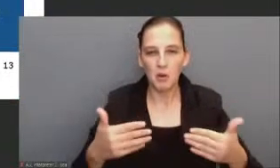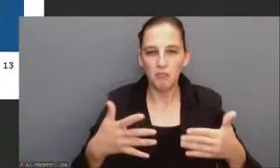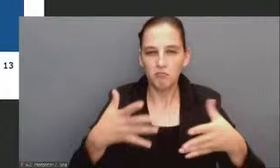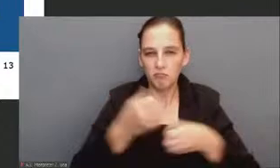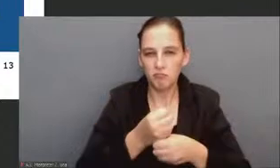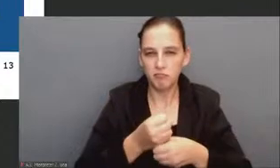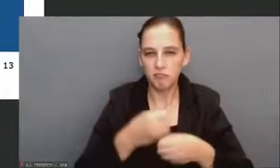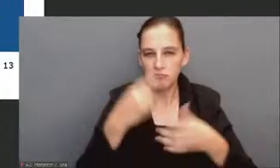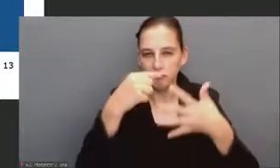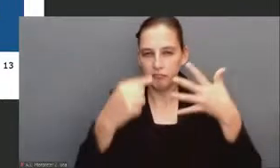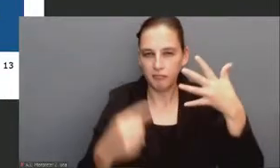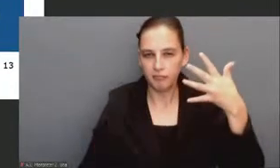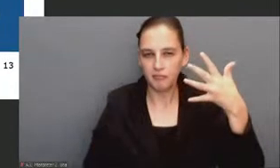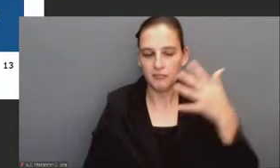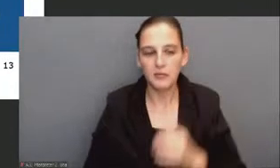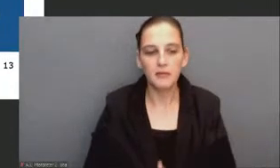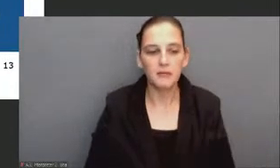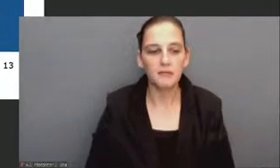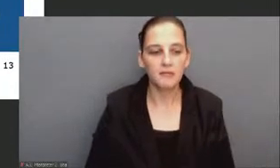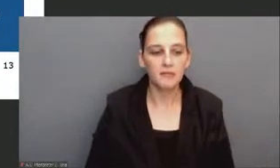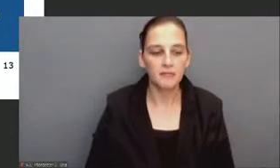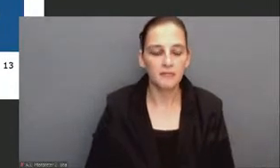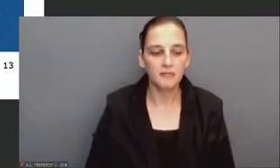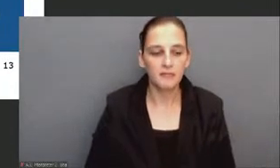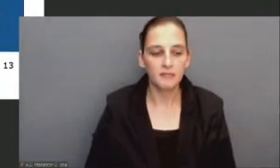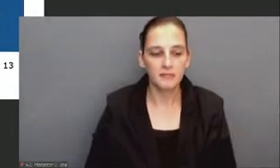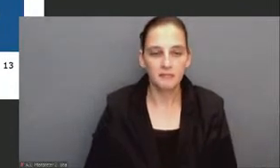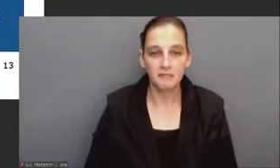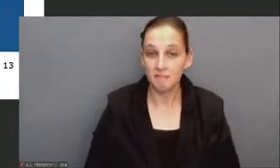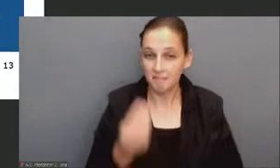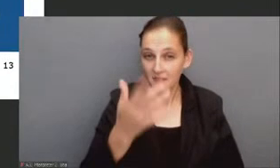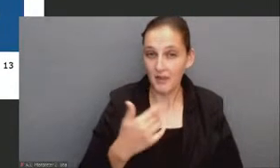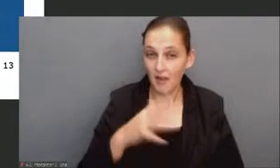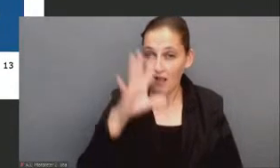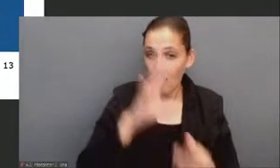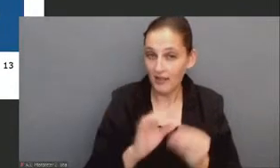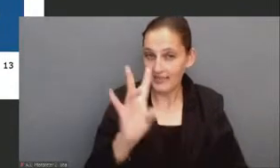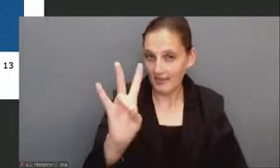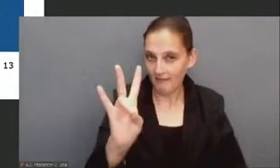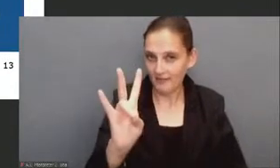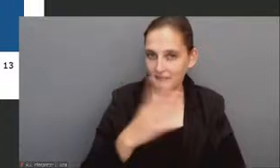up with. Again, there are 7, so hang with me on this.